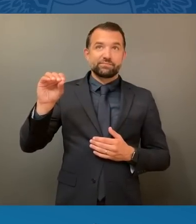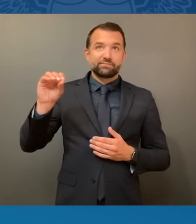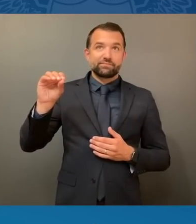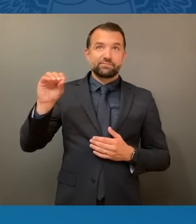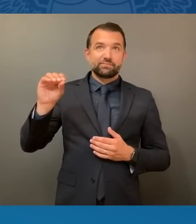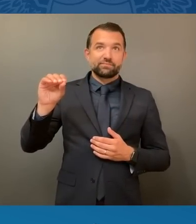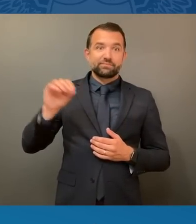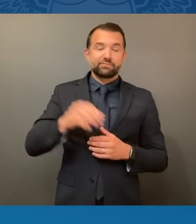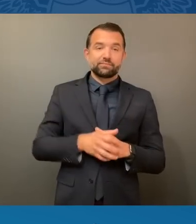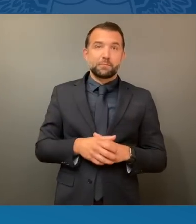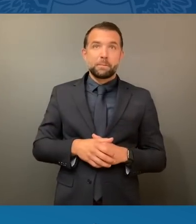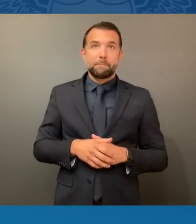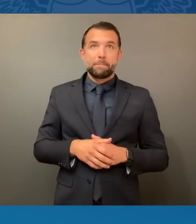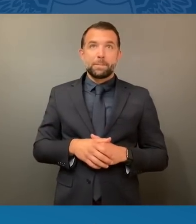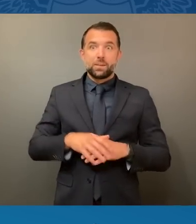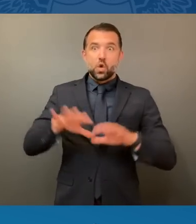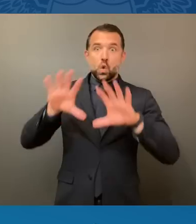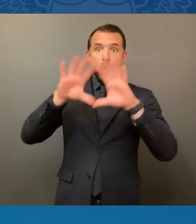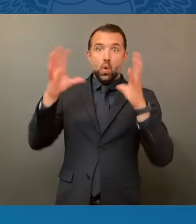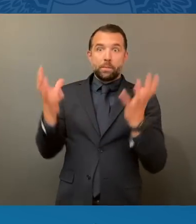of Africa.